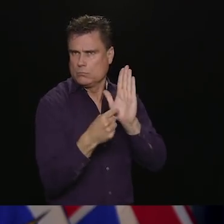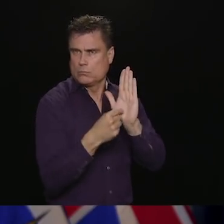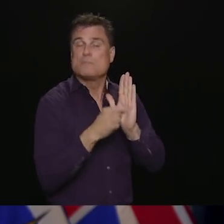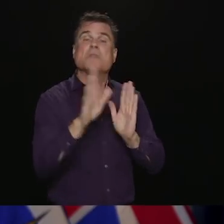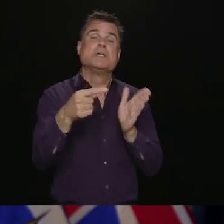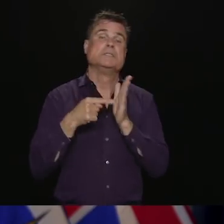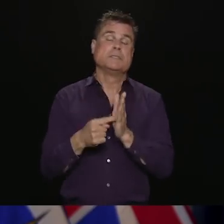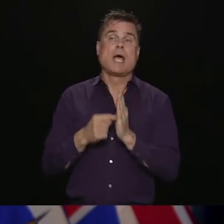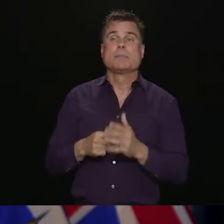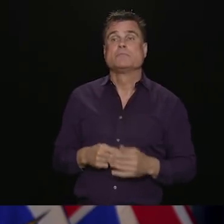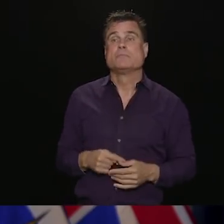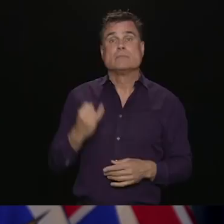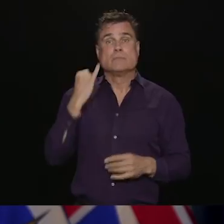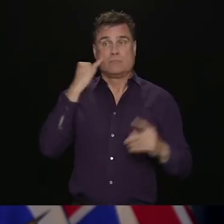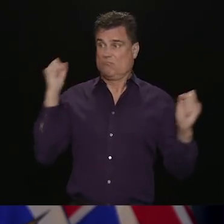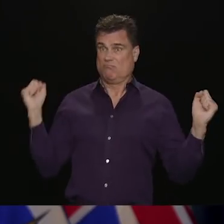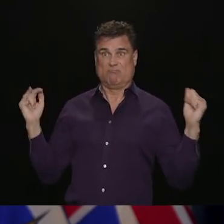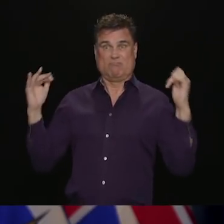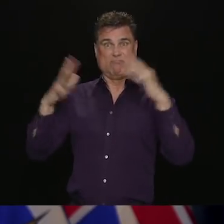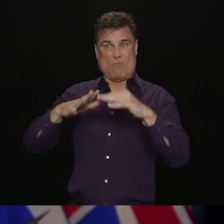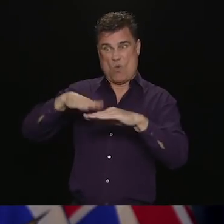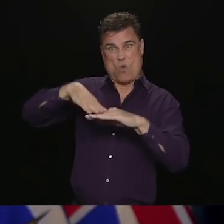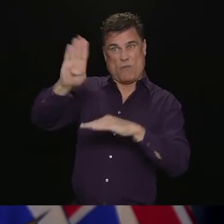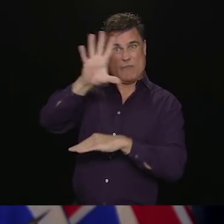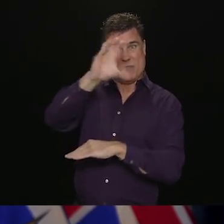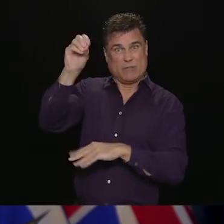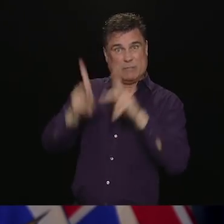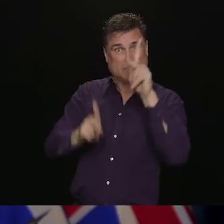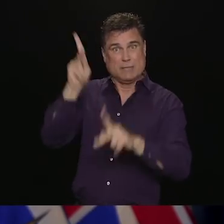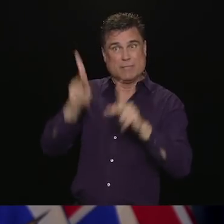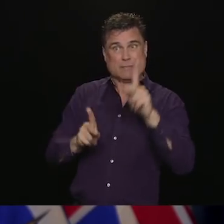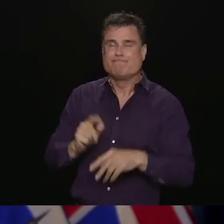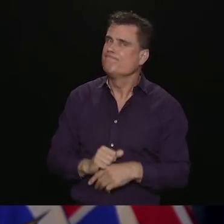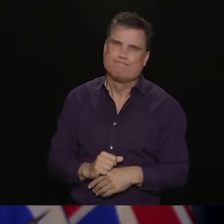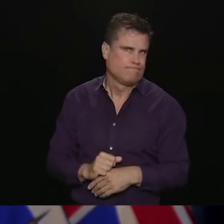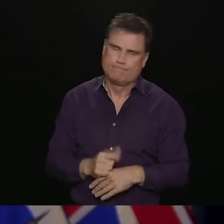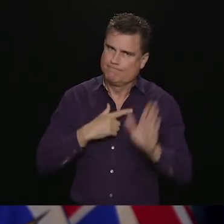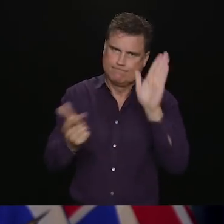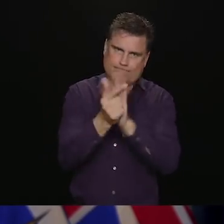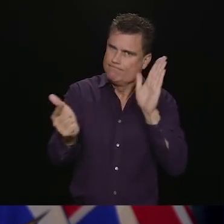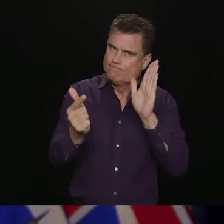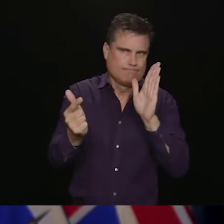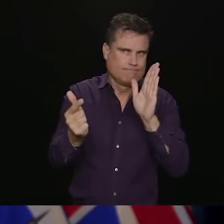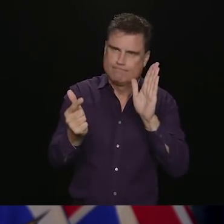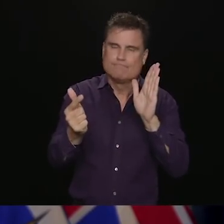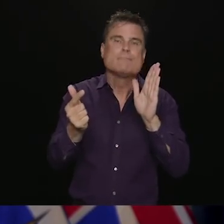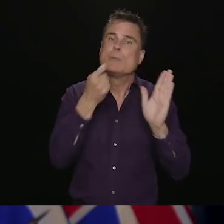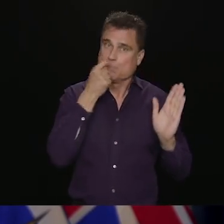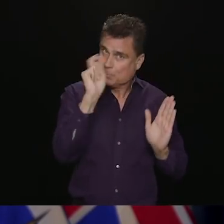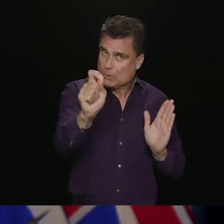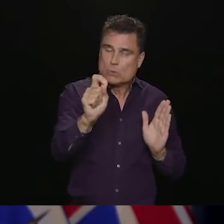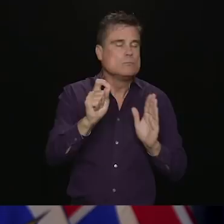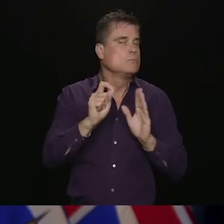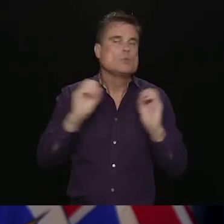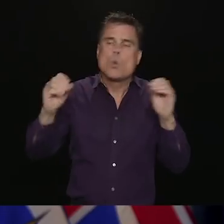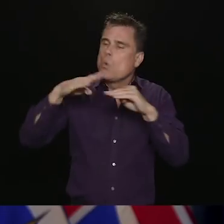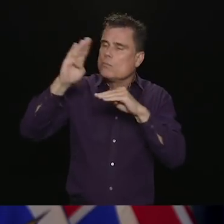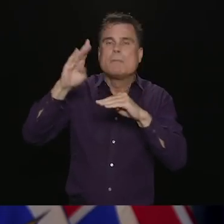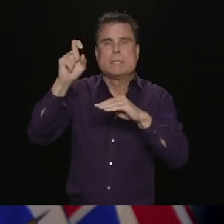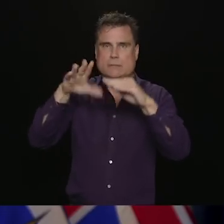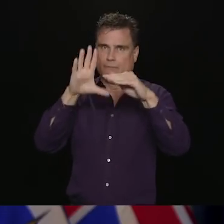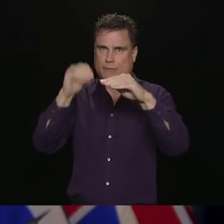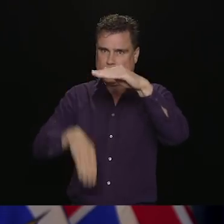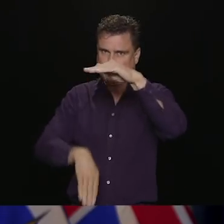large numbers of people, even when distances are meant to be respected, can lead to very rapidly